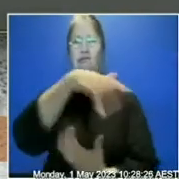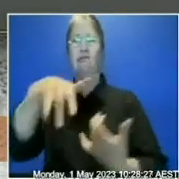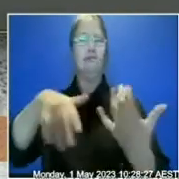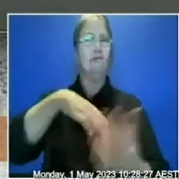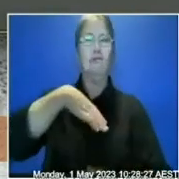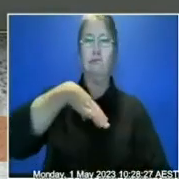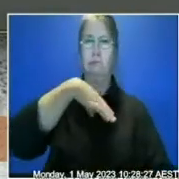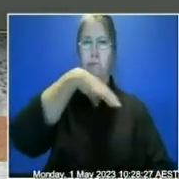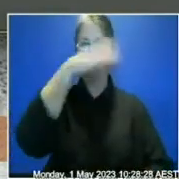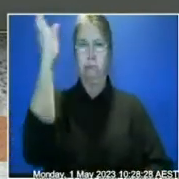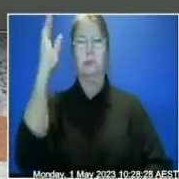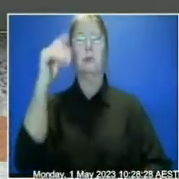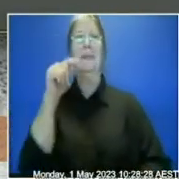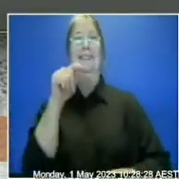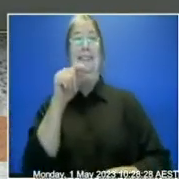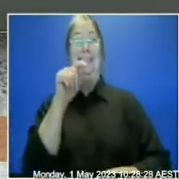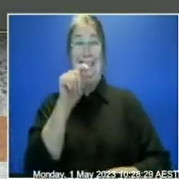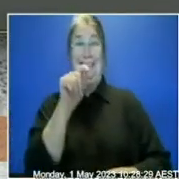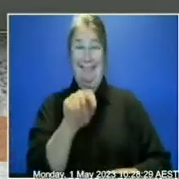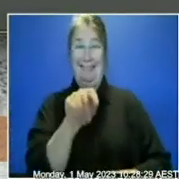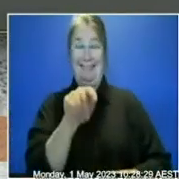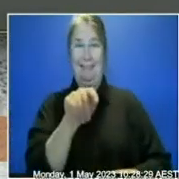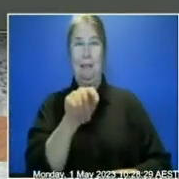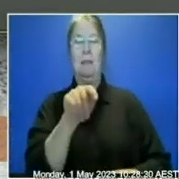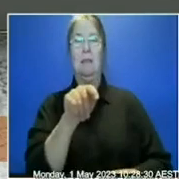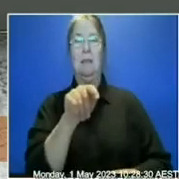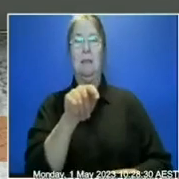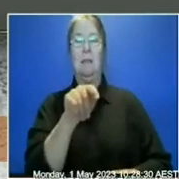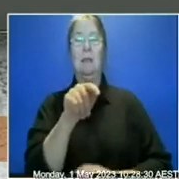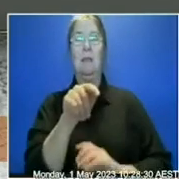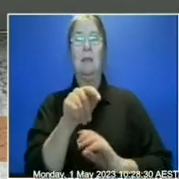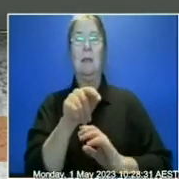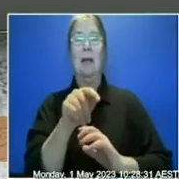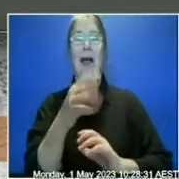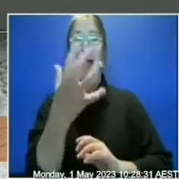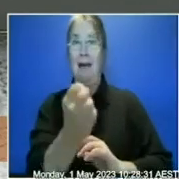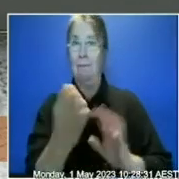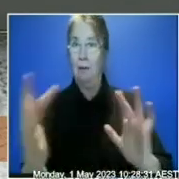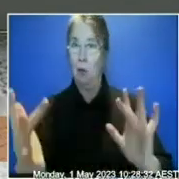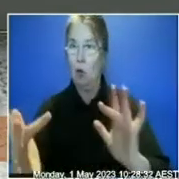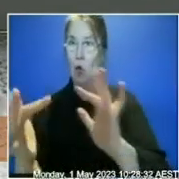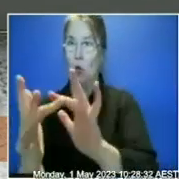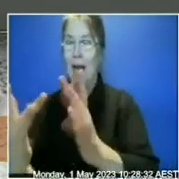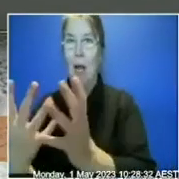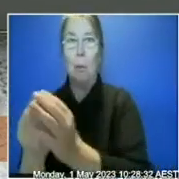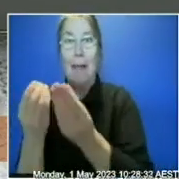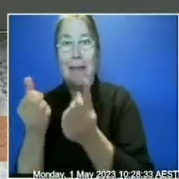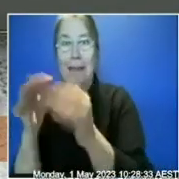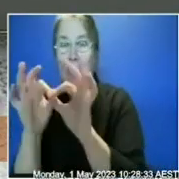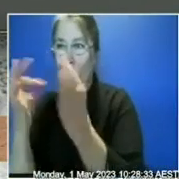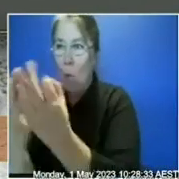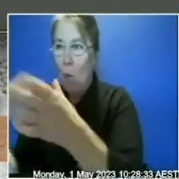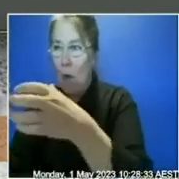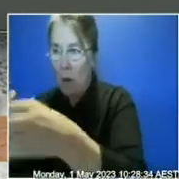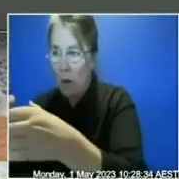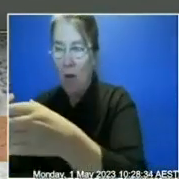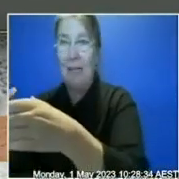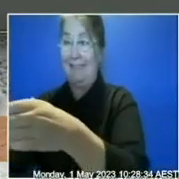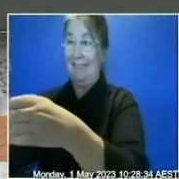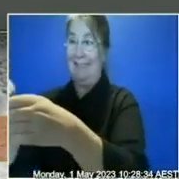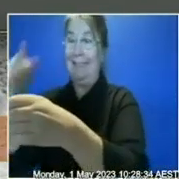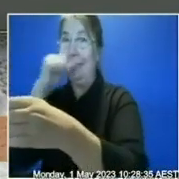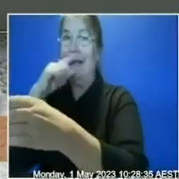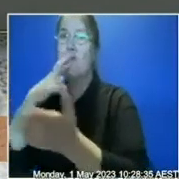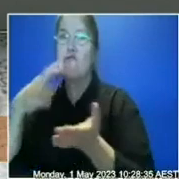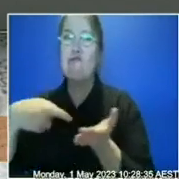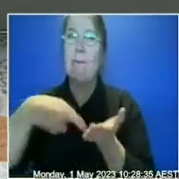child protection been thought about as one of the outreach services or referrals that might be made as part of the health response? I